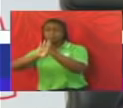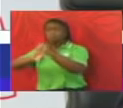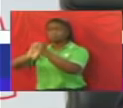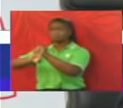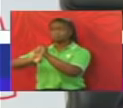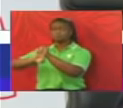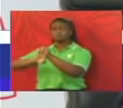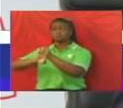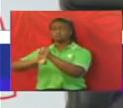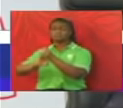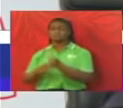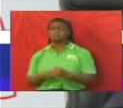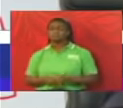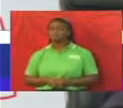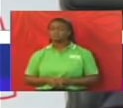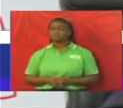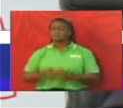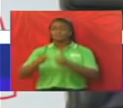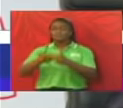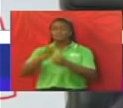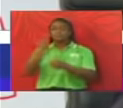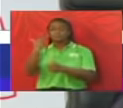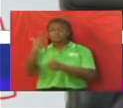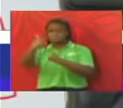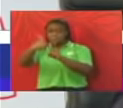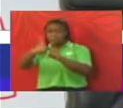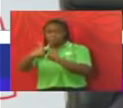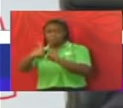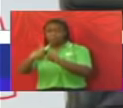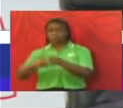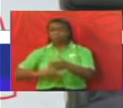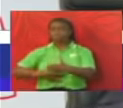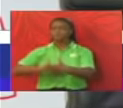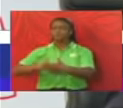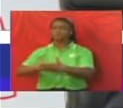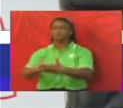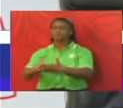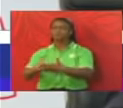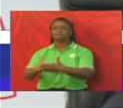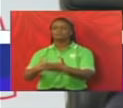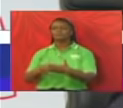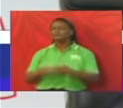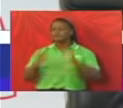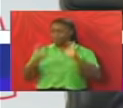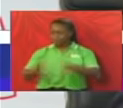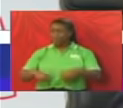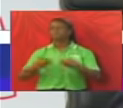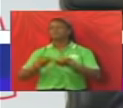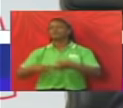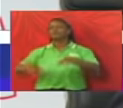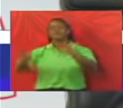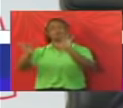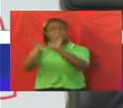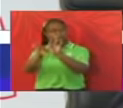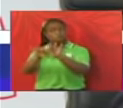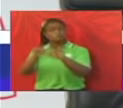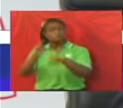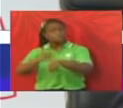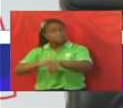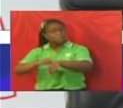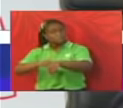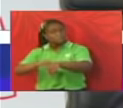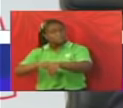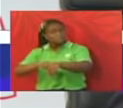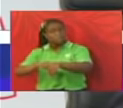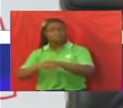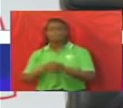of pregnancy, this is a very critical time. So we added another layer. We weren't asked to do that specifically at the